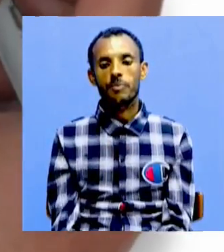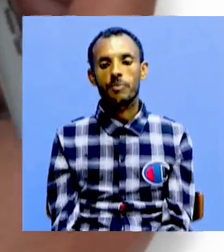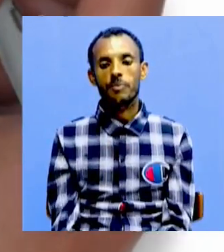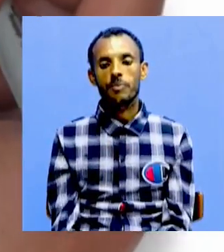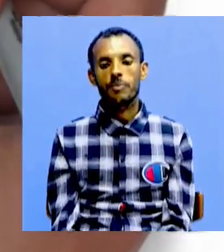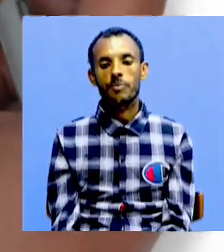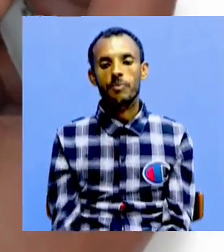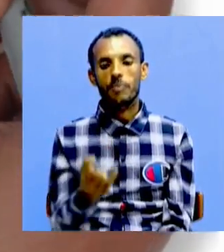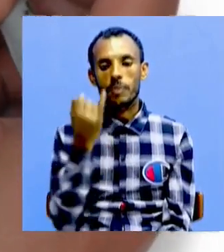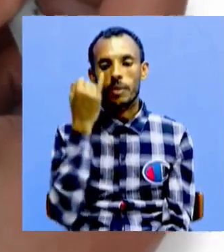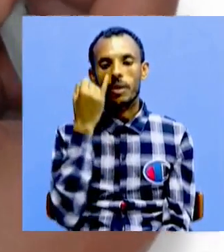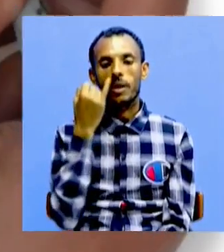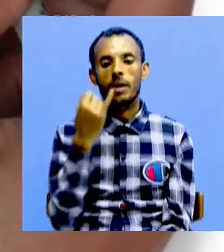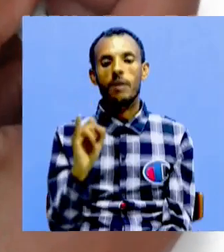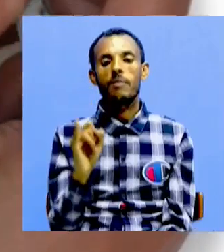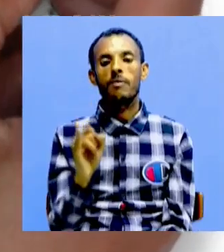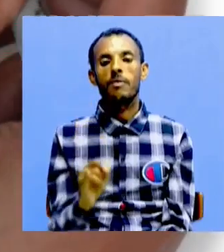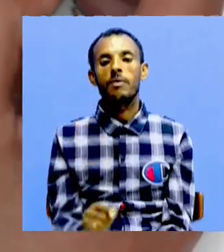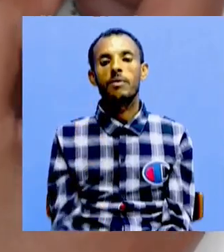if